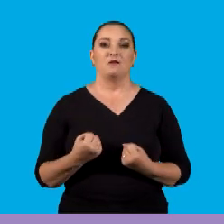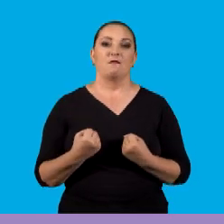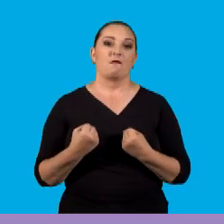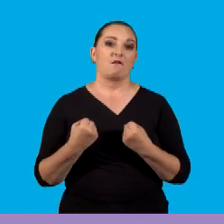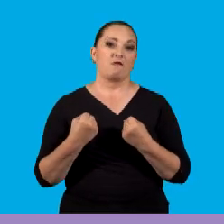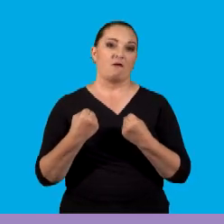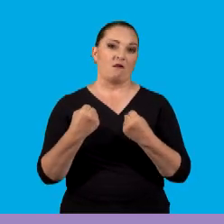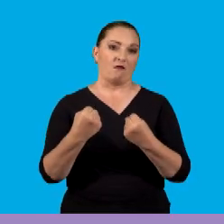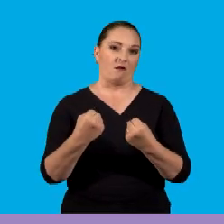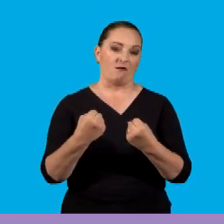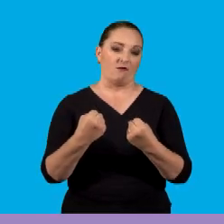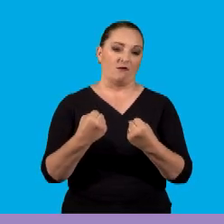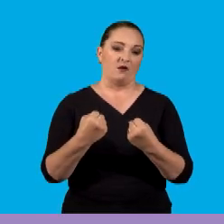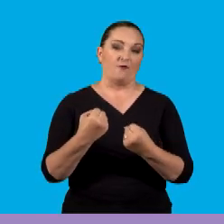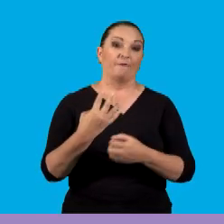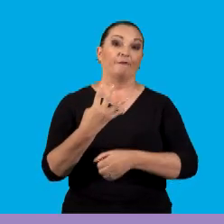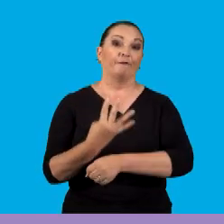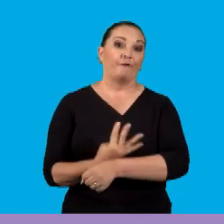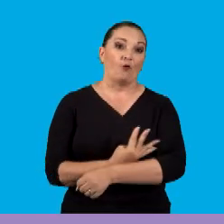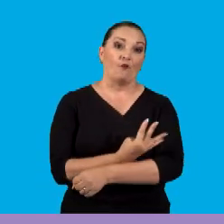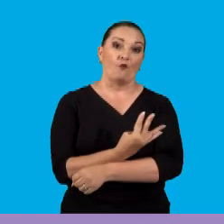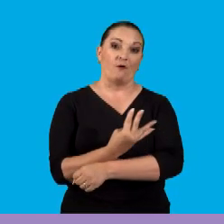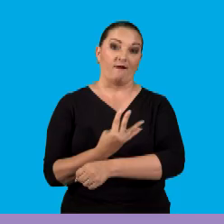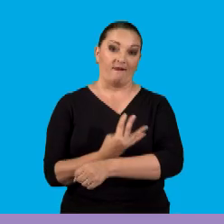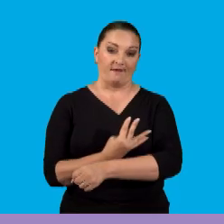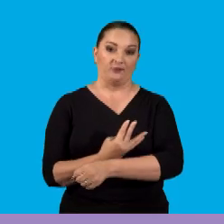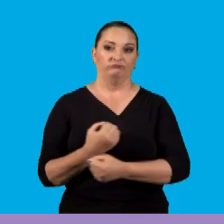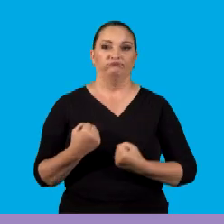a car in 4 hours.